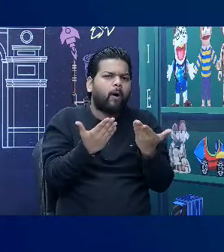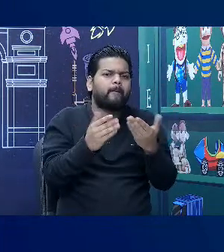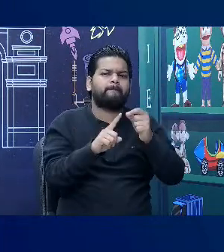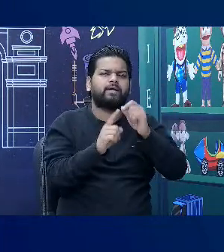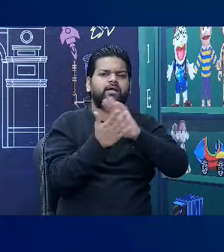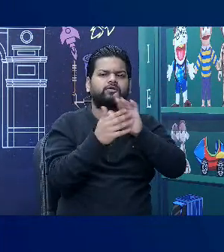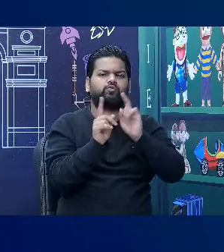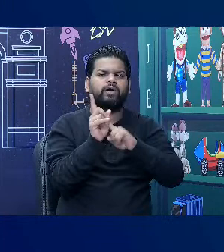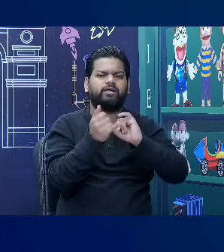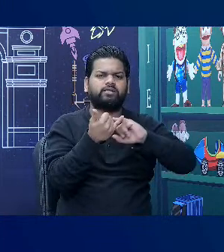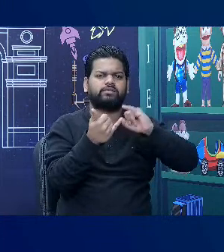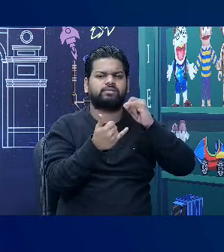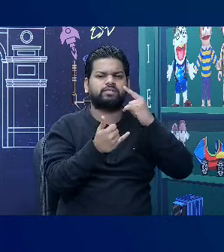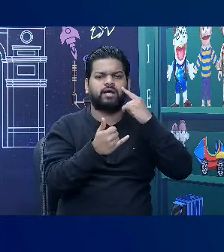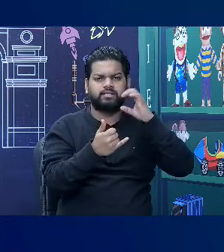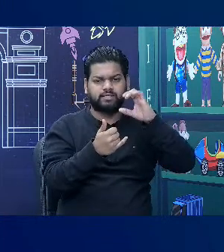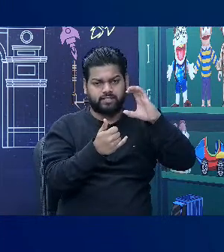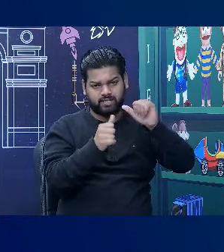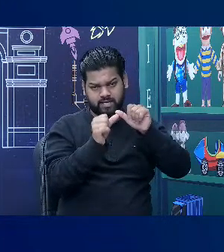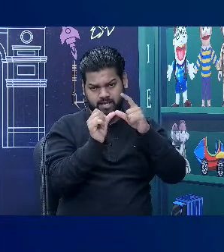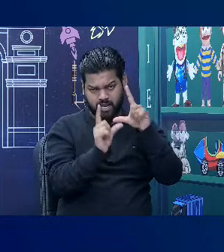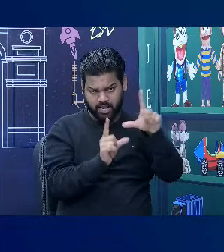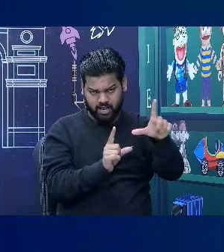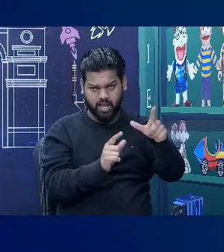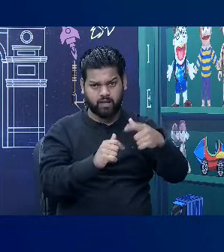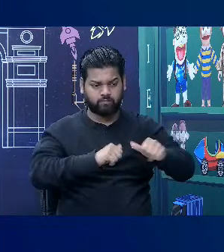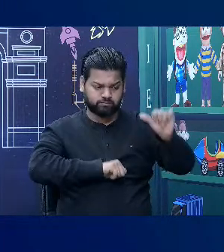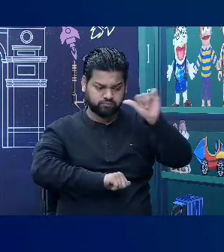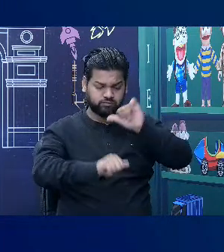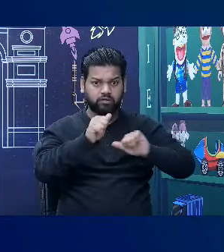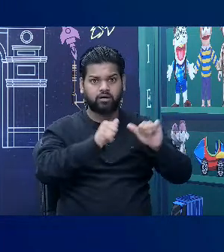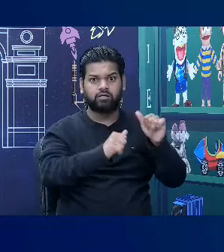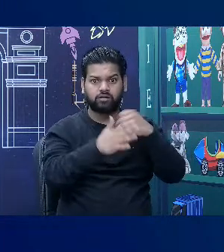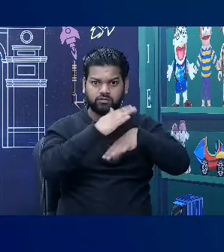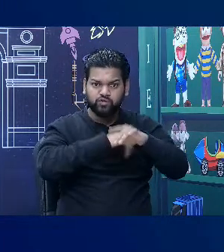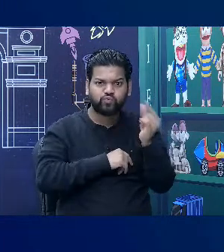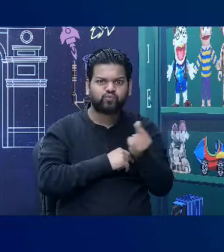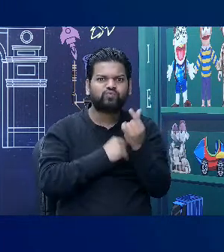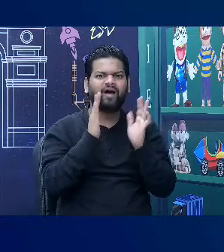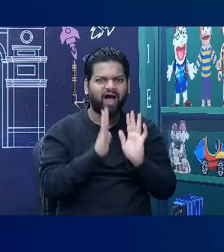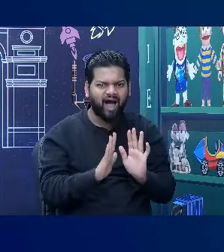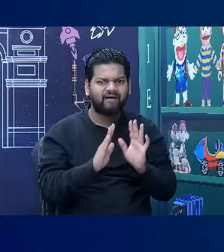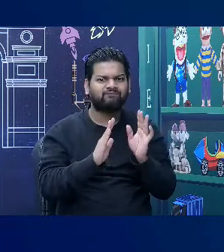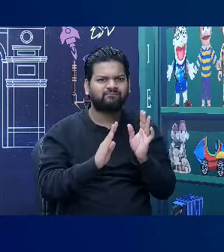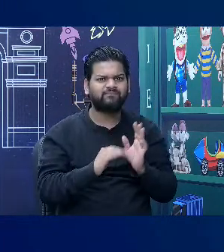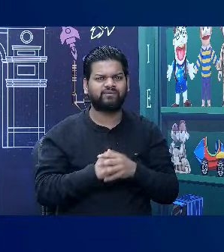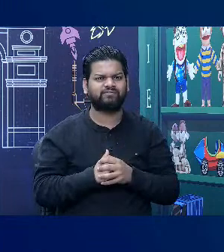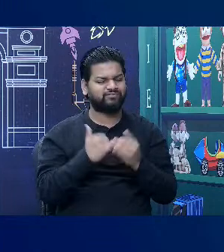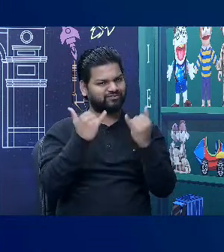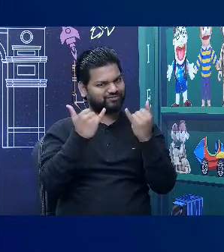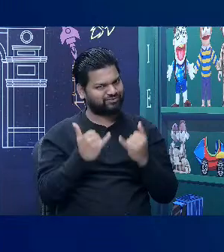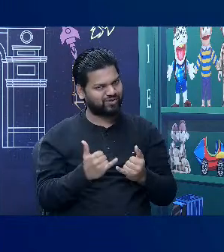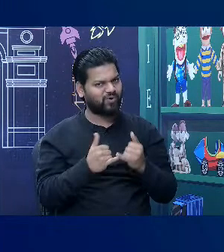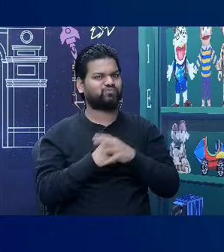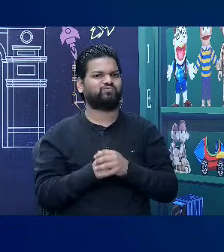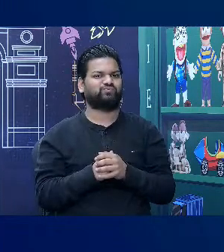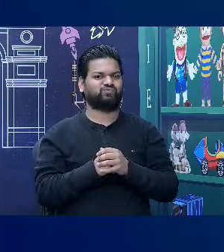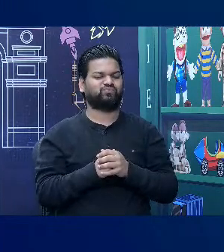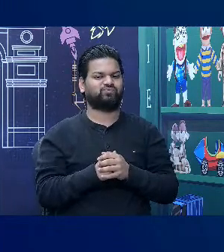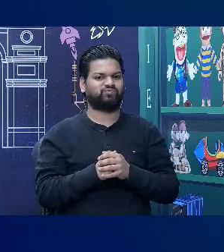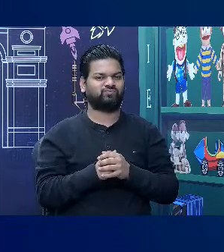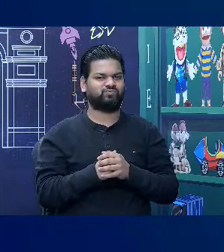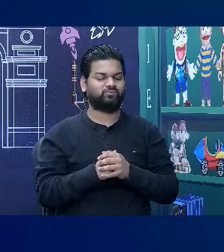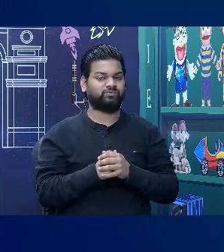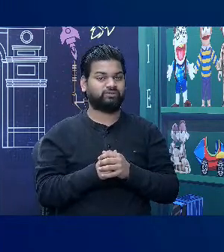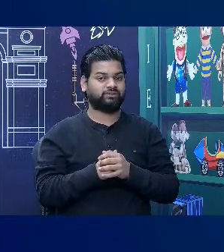on trigonometrical concept. So, let us discuss about trigonometric ratios, children.